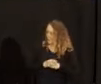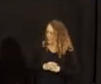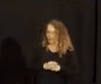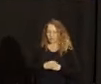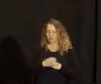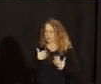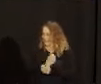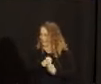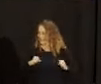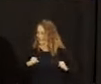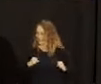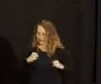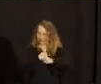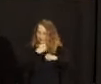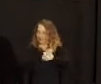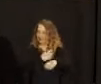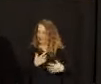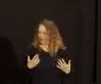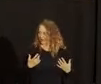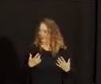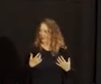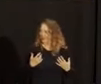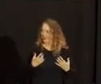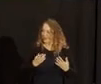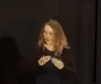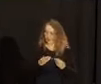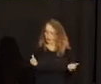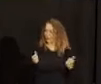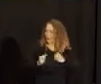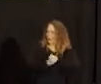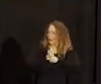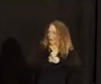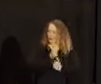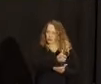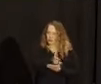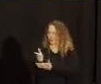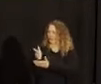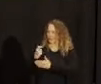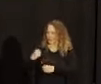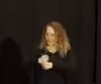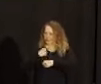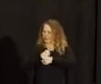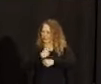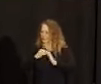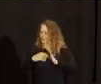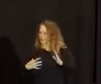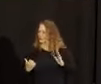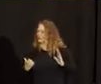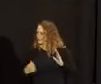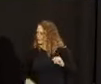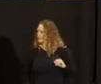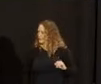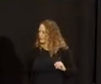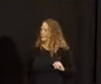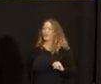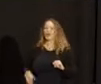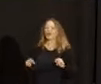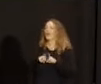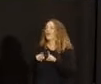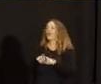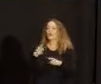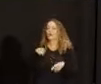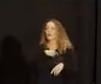safety and trying to rid their schools of threats of mass shootings. And we're